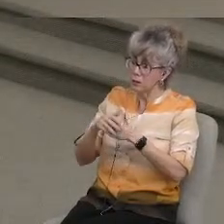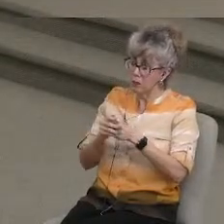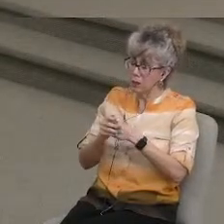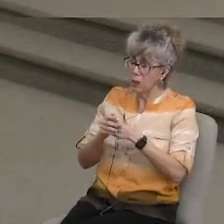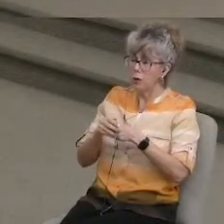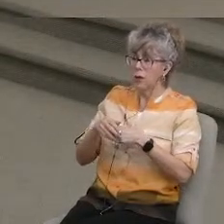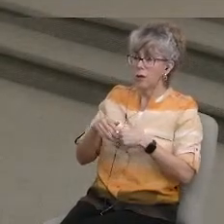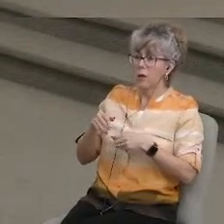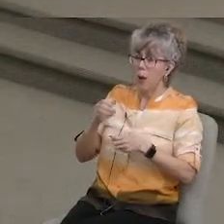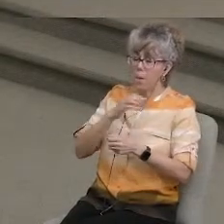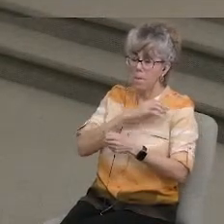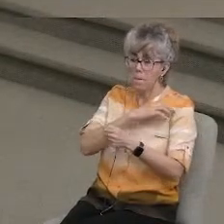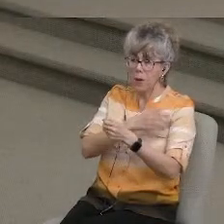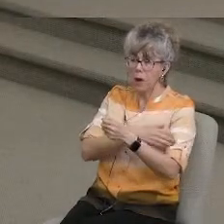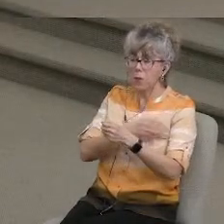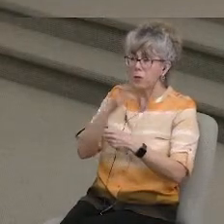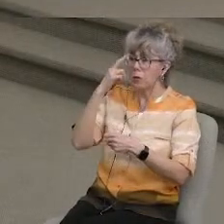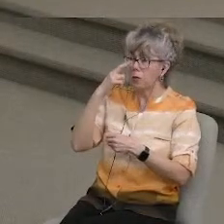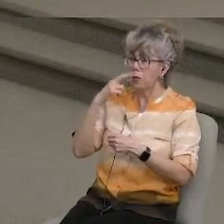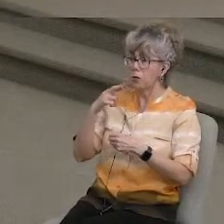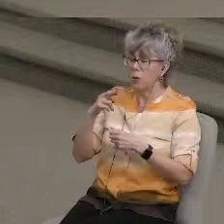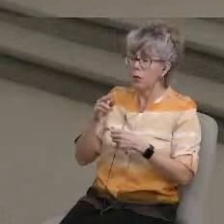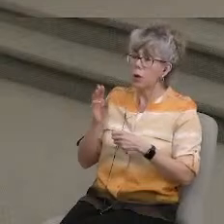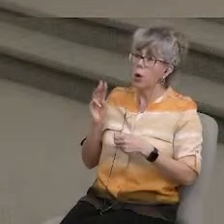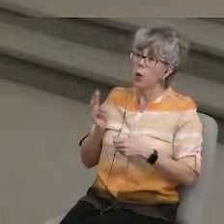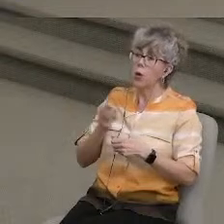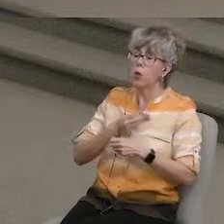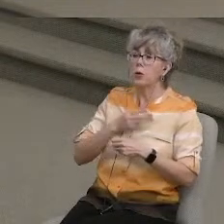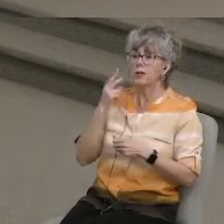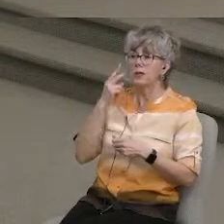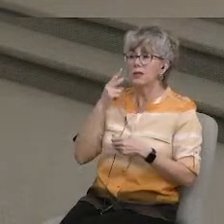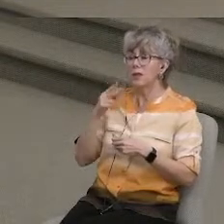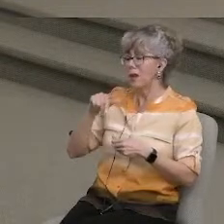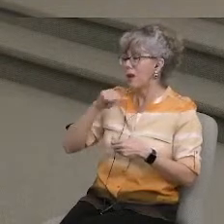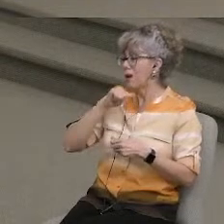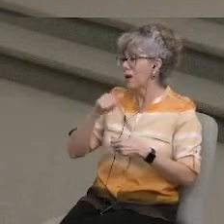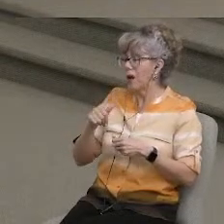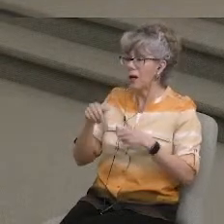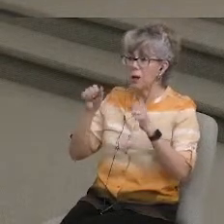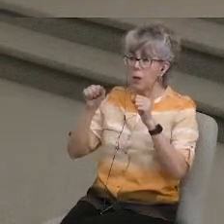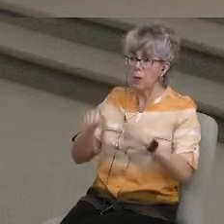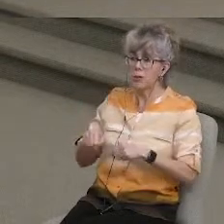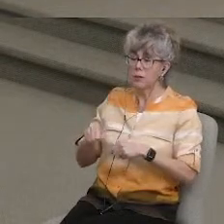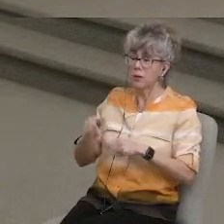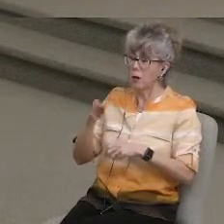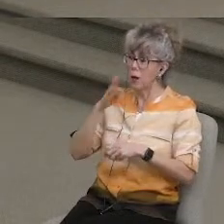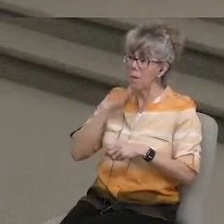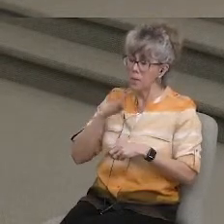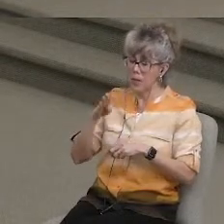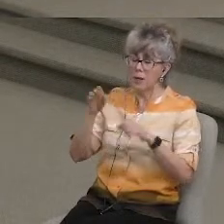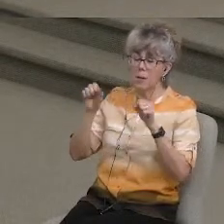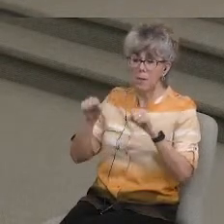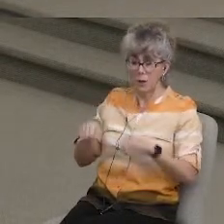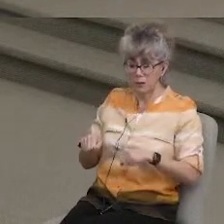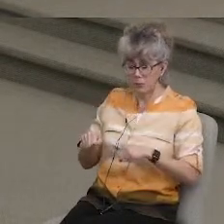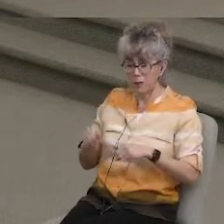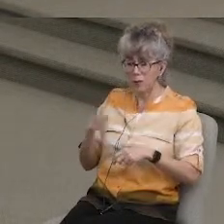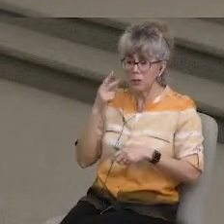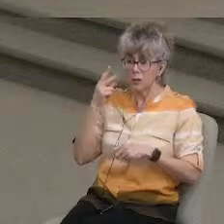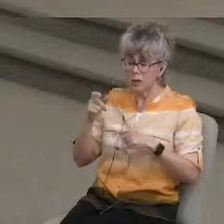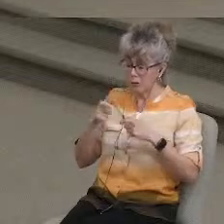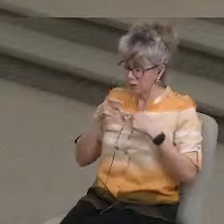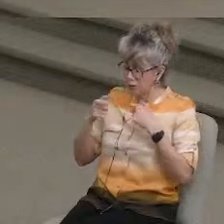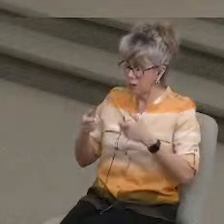Rome, we see the impossible made possible. We see our sins